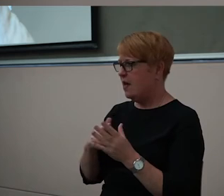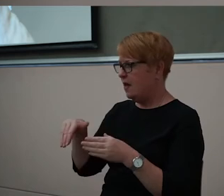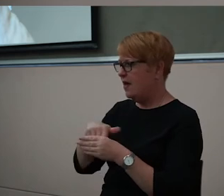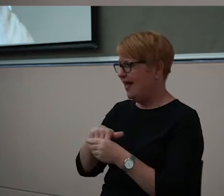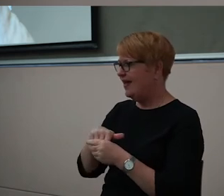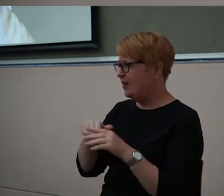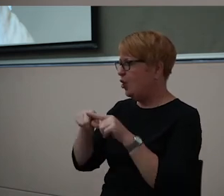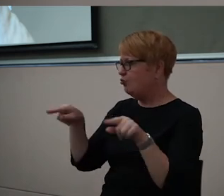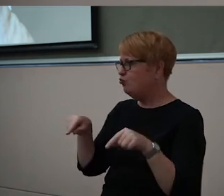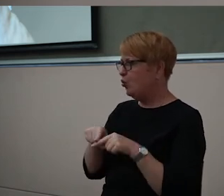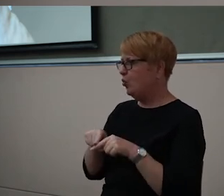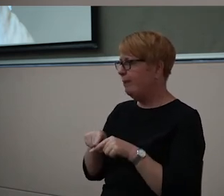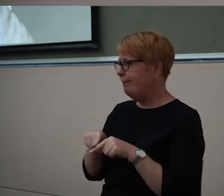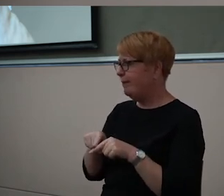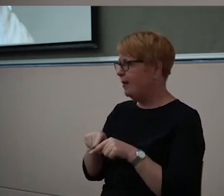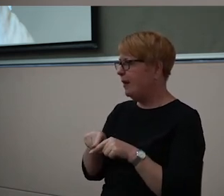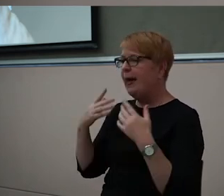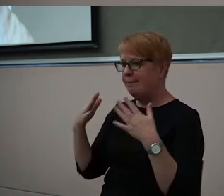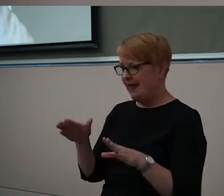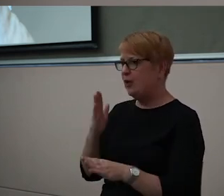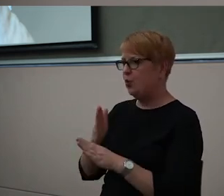I can't imagine you being any.